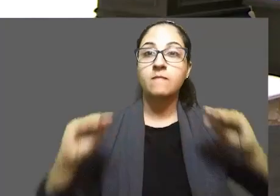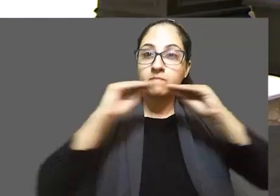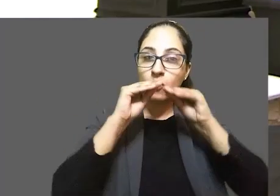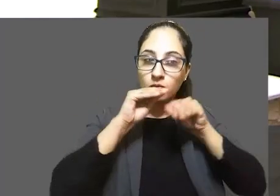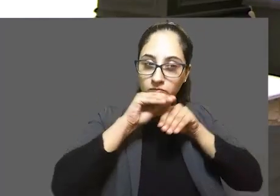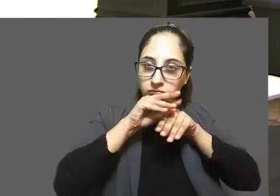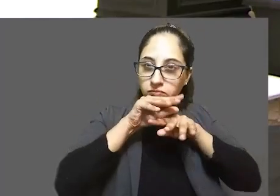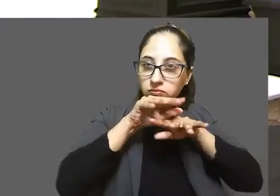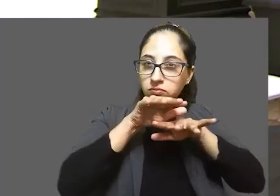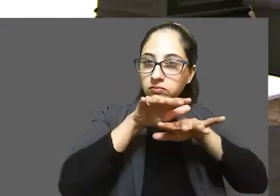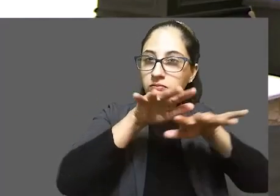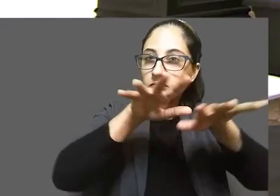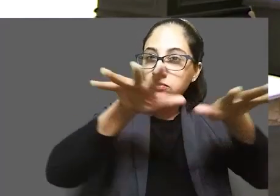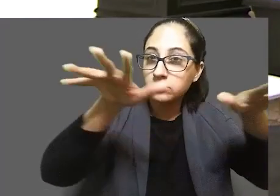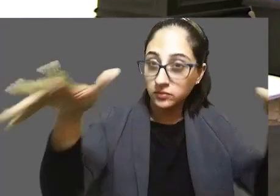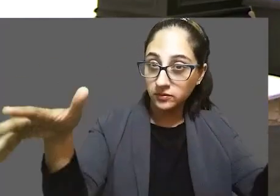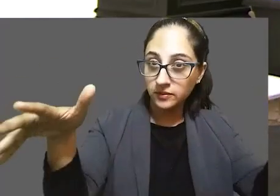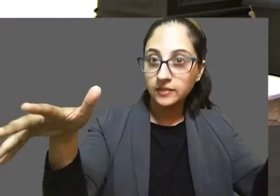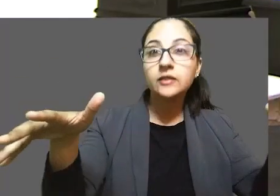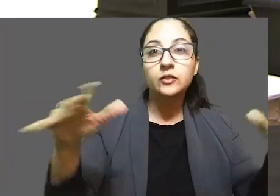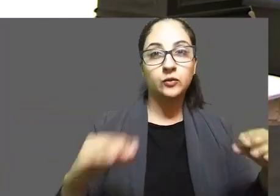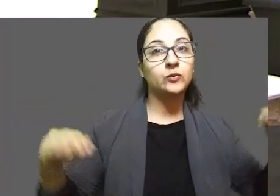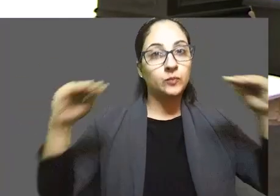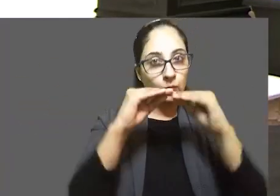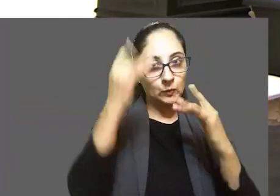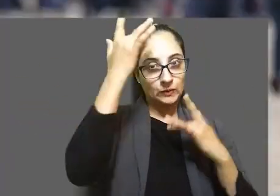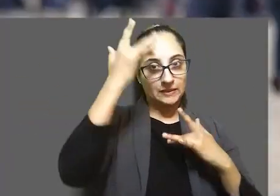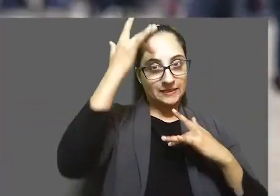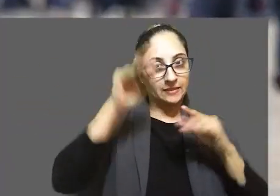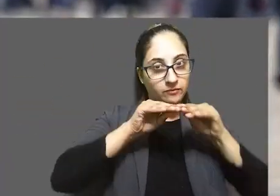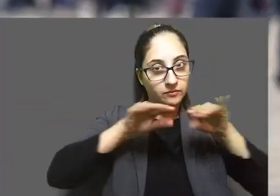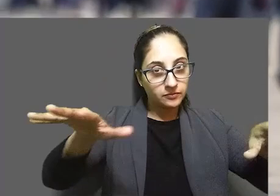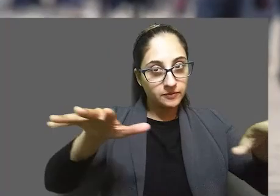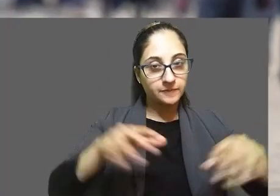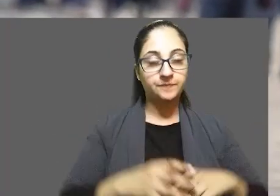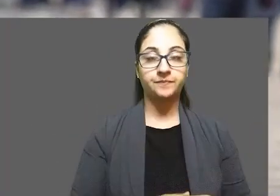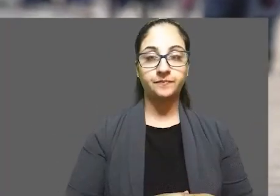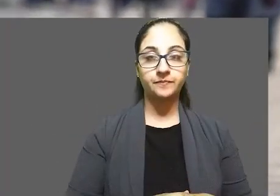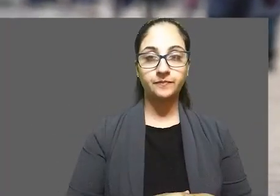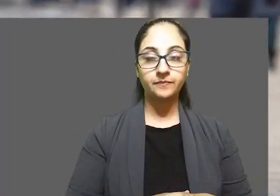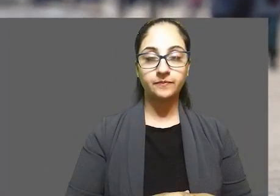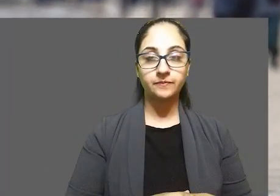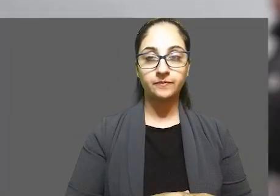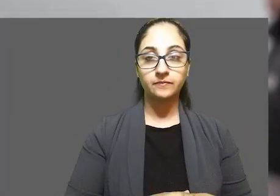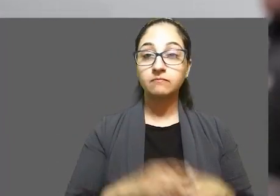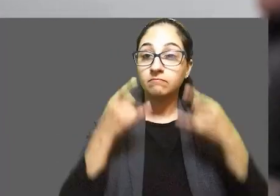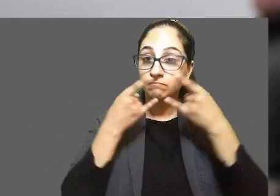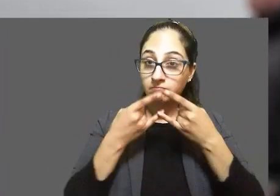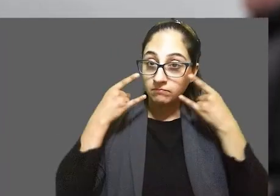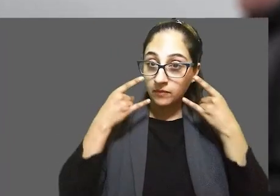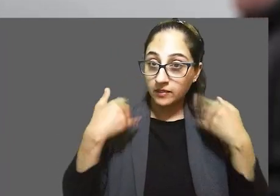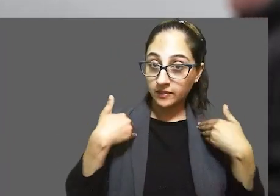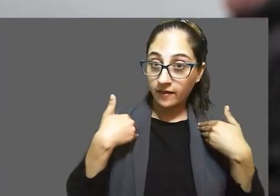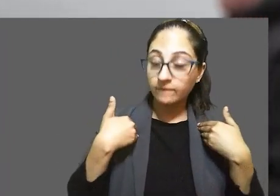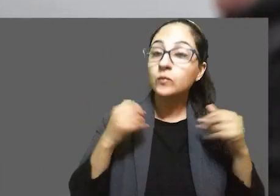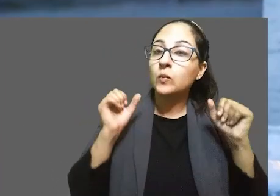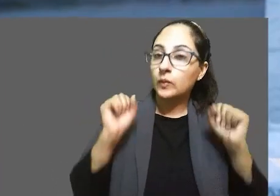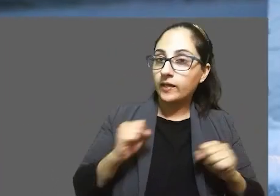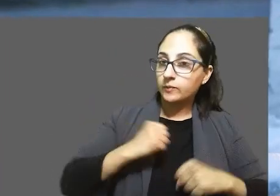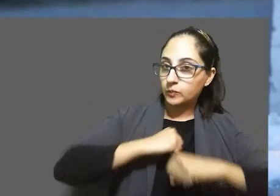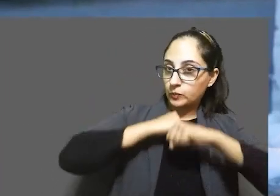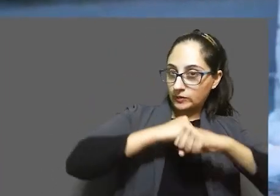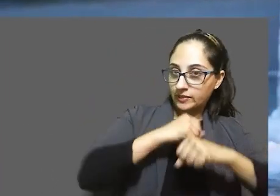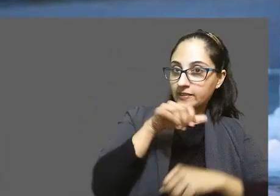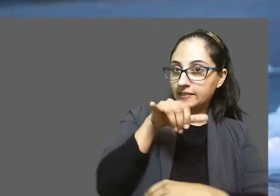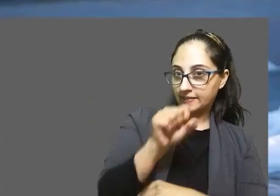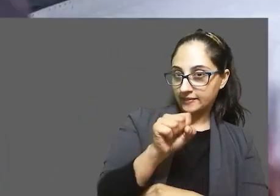and that's what makes these variants 50 to 60% more contagious. There's no reason to think that existing masks won't be effective against these new variants,